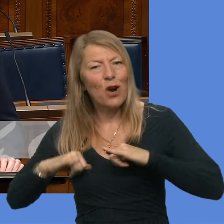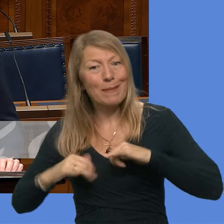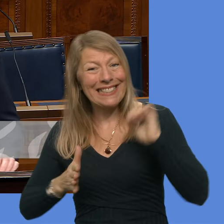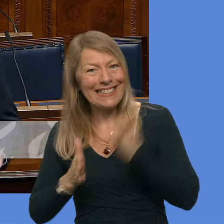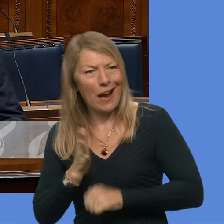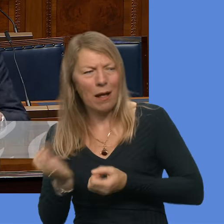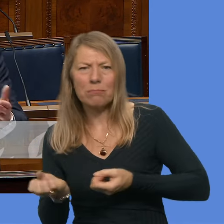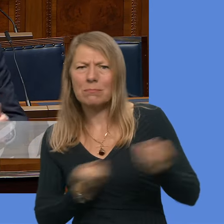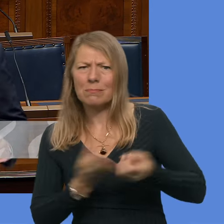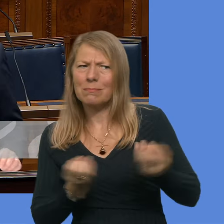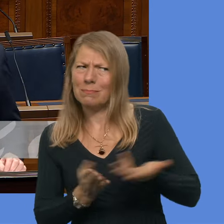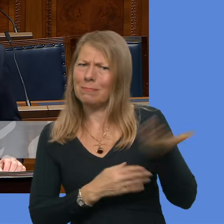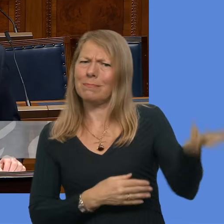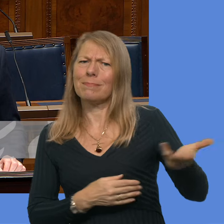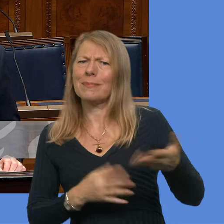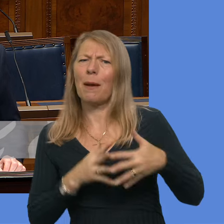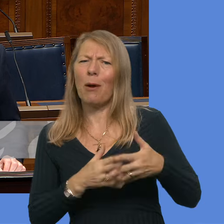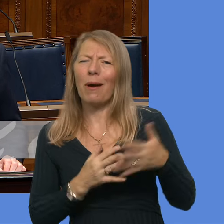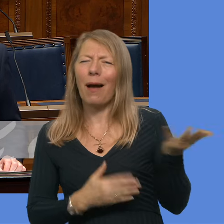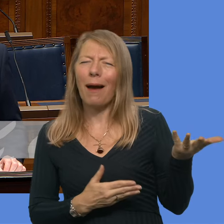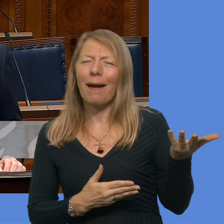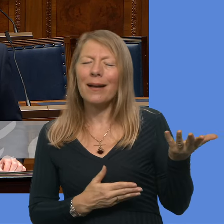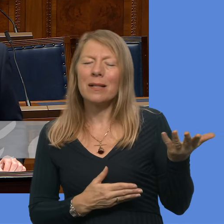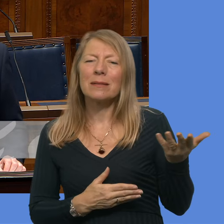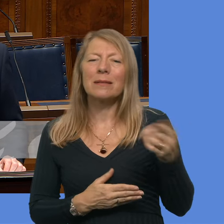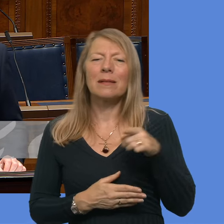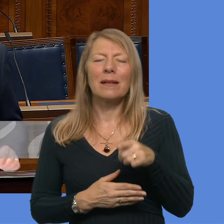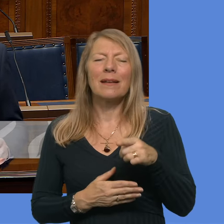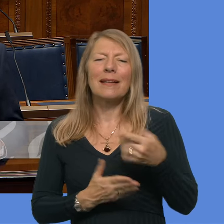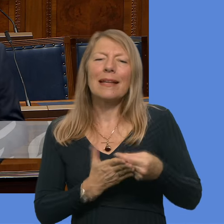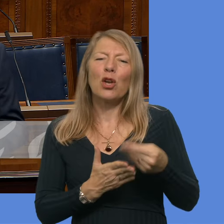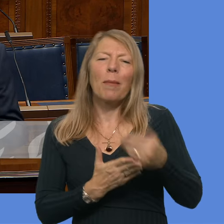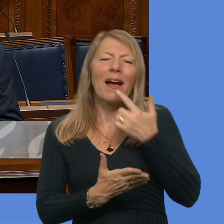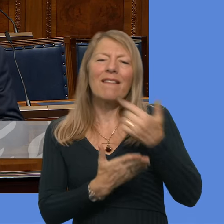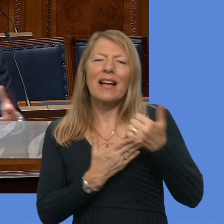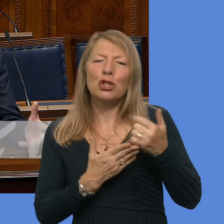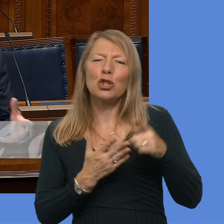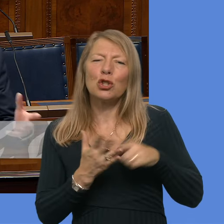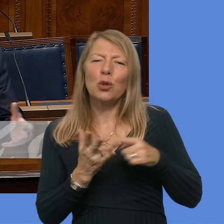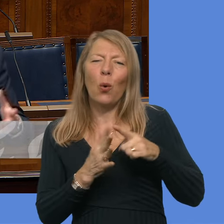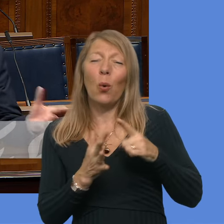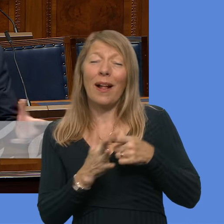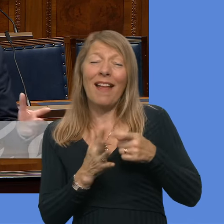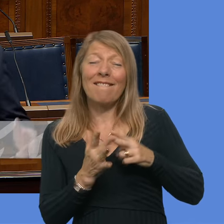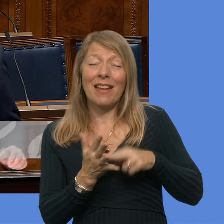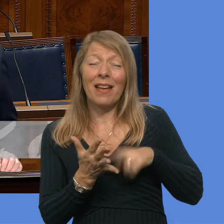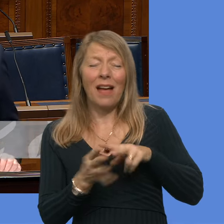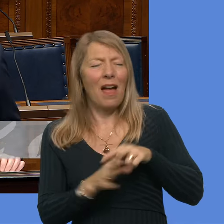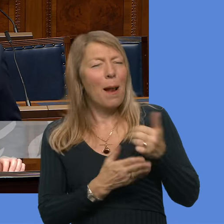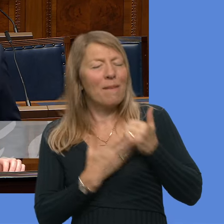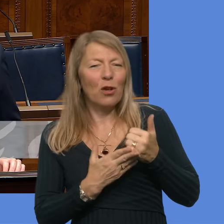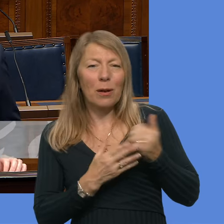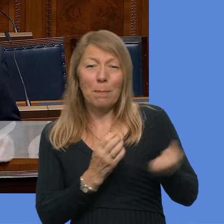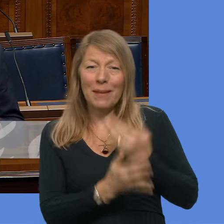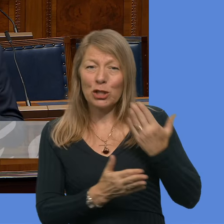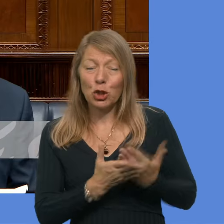number. And in that regard, the economic advisor, Joe Kennedy, has been very helpful in making sure the firms that go over get access to the people that